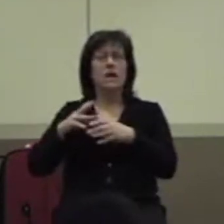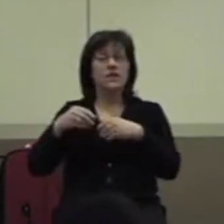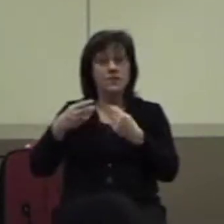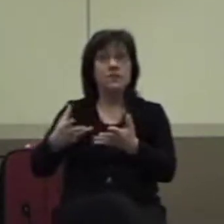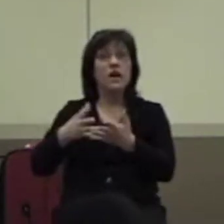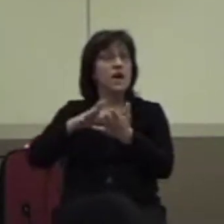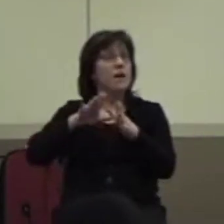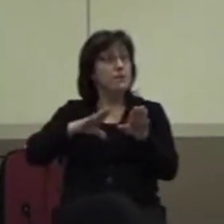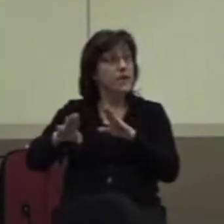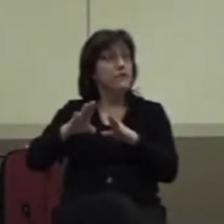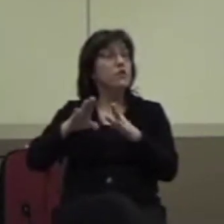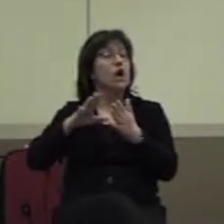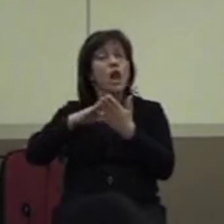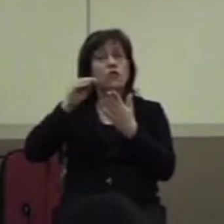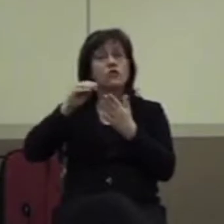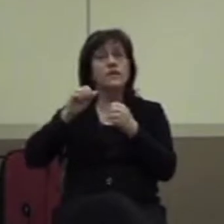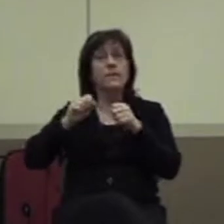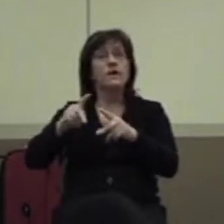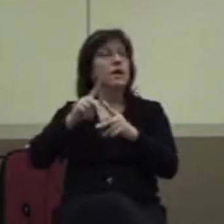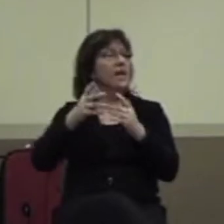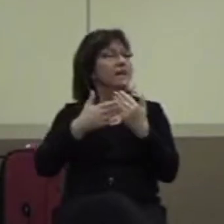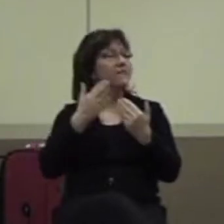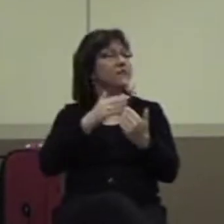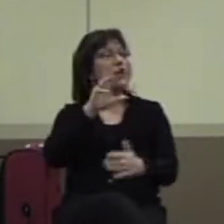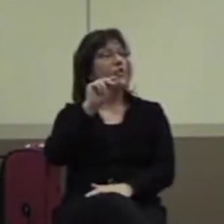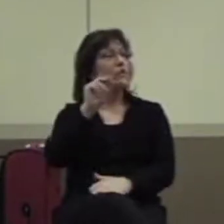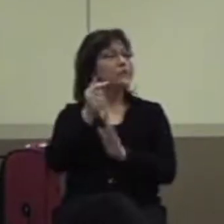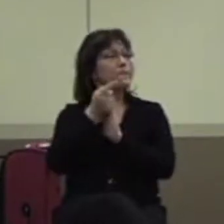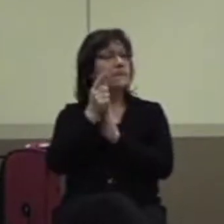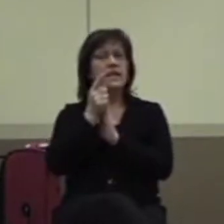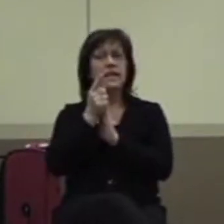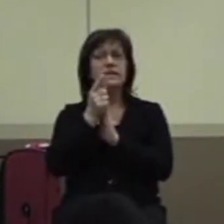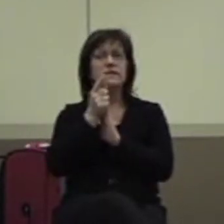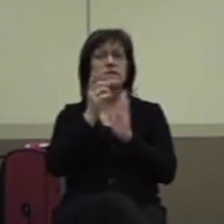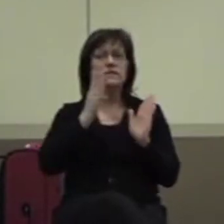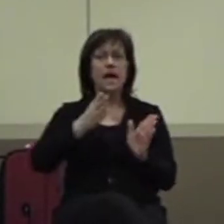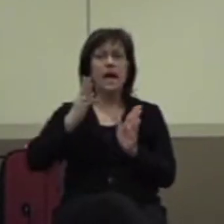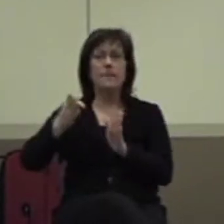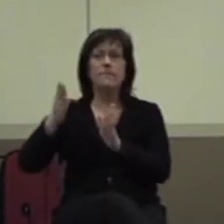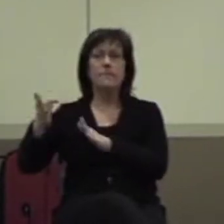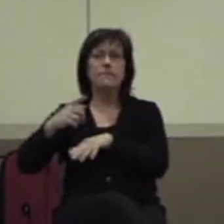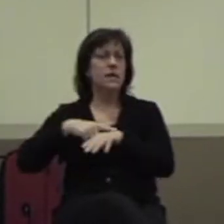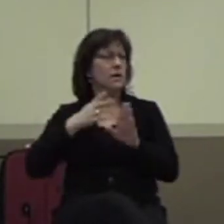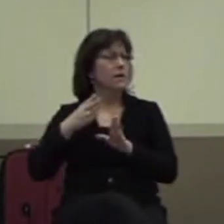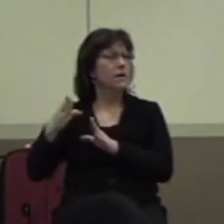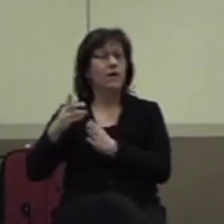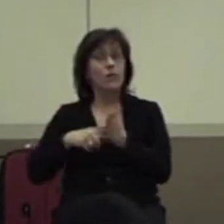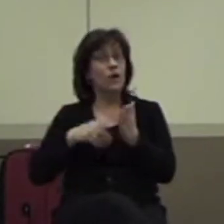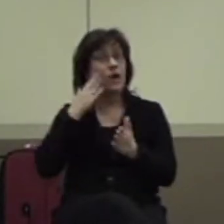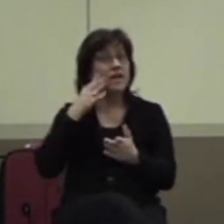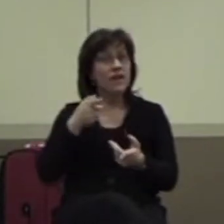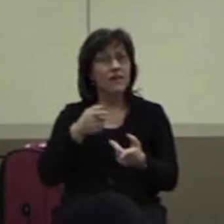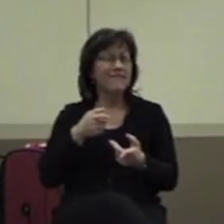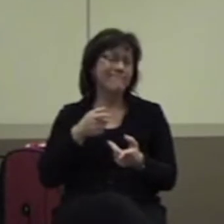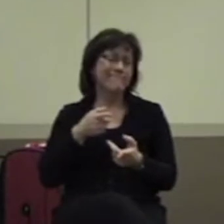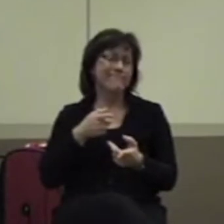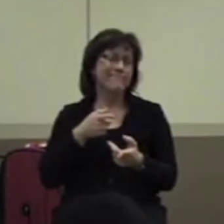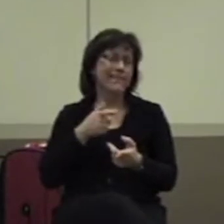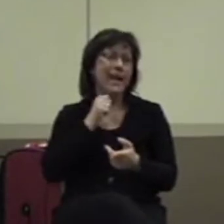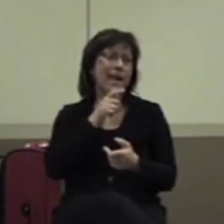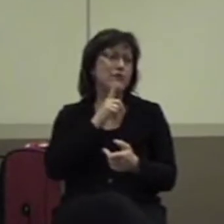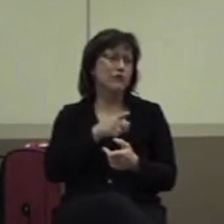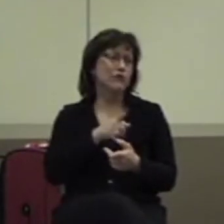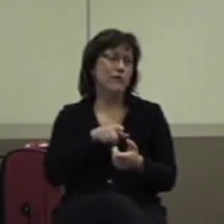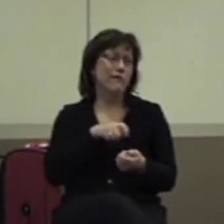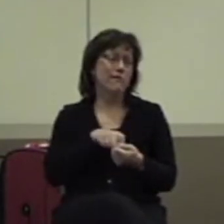learning opportunities in convenient 30-minute increments. So what did I know about that information? It was not exactly